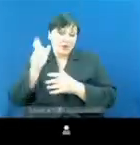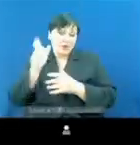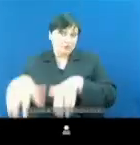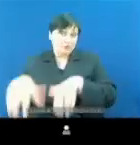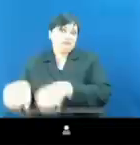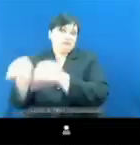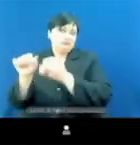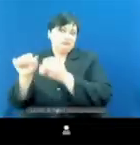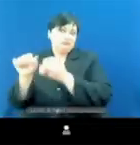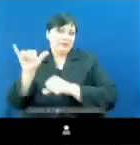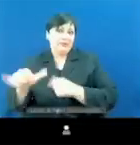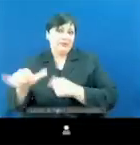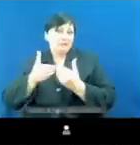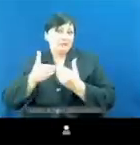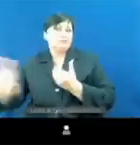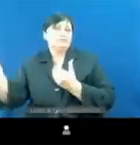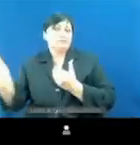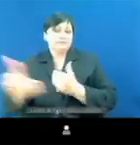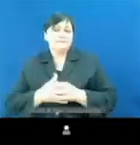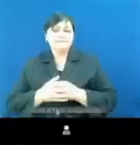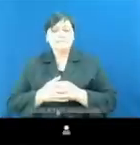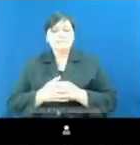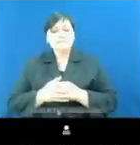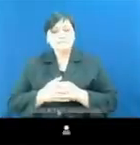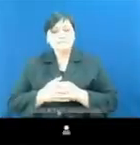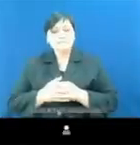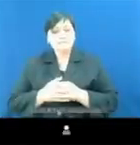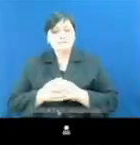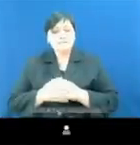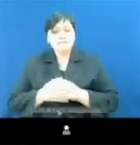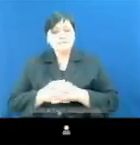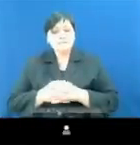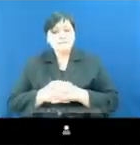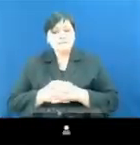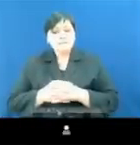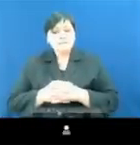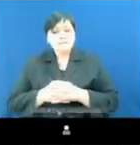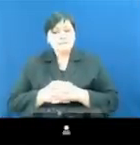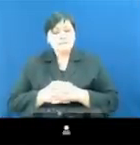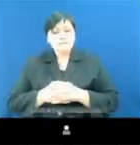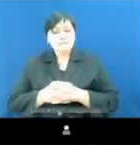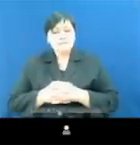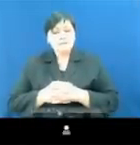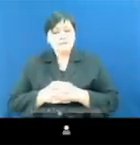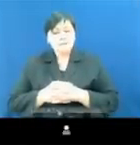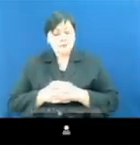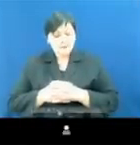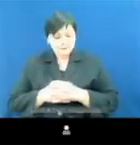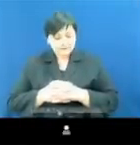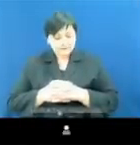Okay, we will, I see a lot of private messages, let's see.